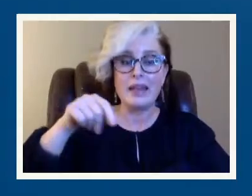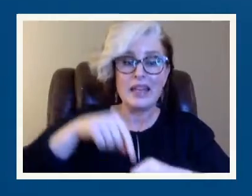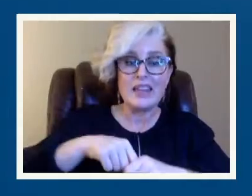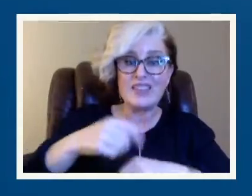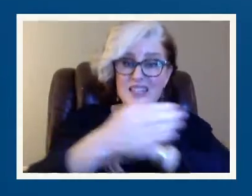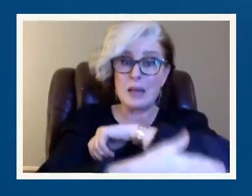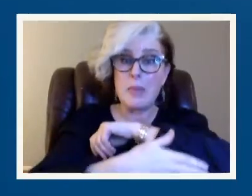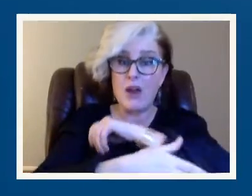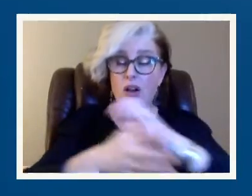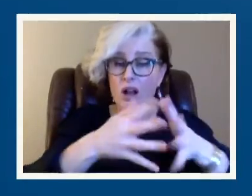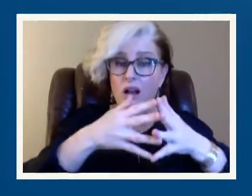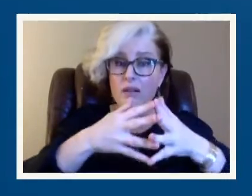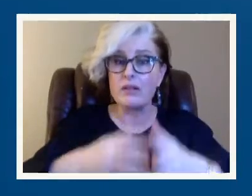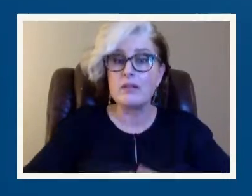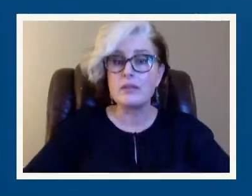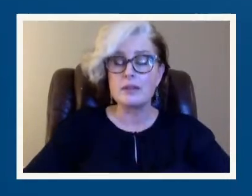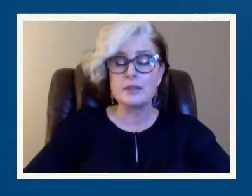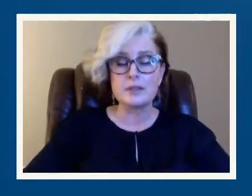country.